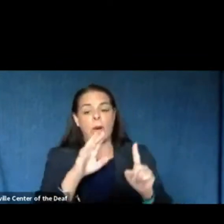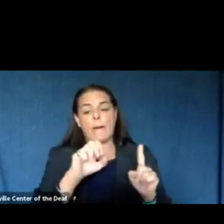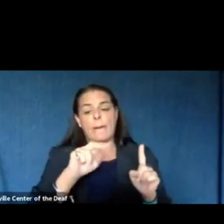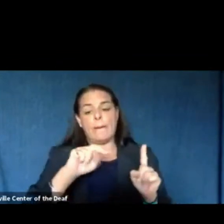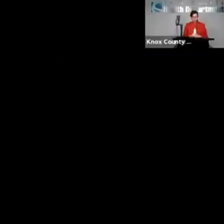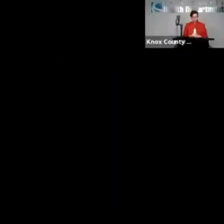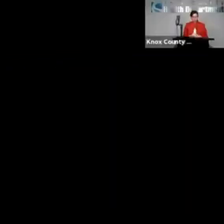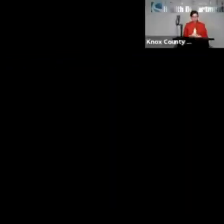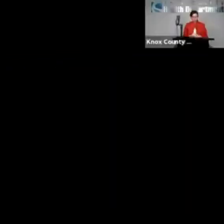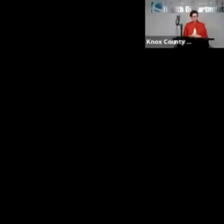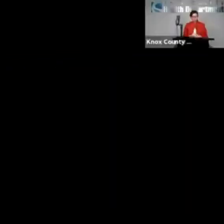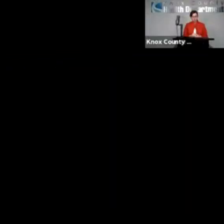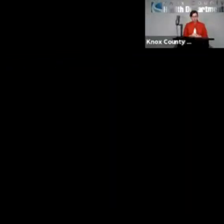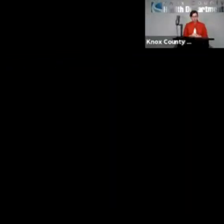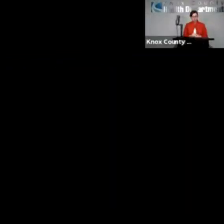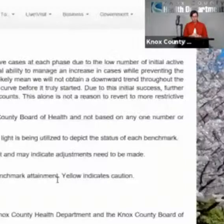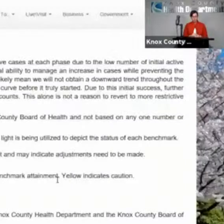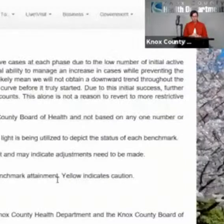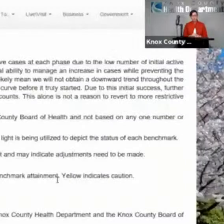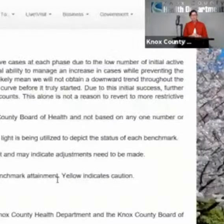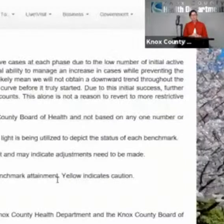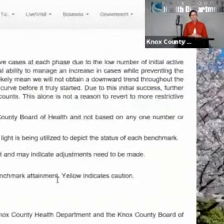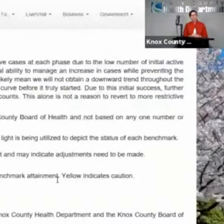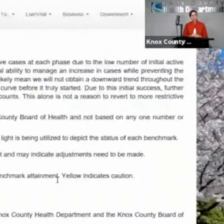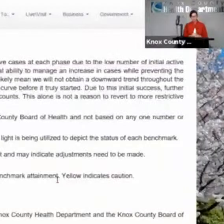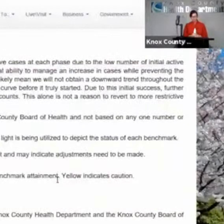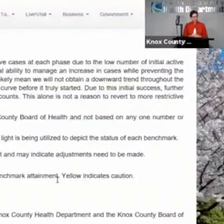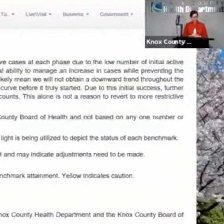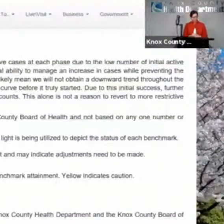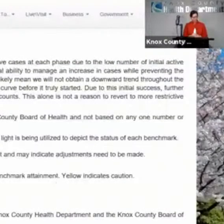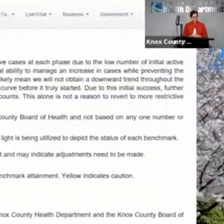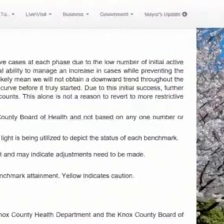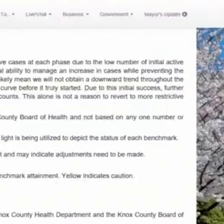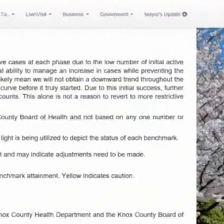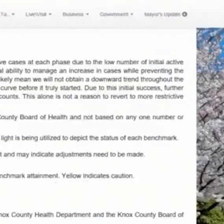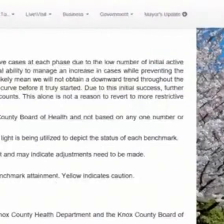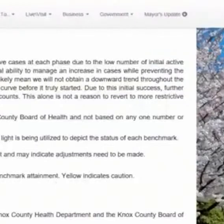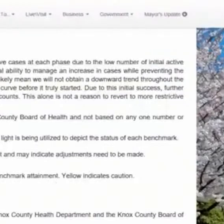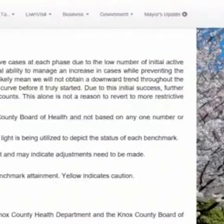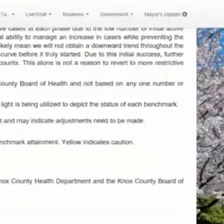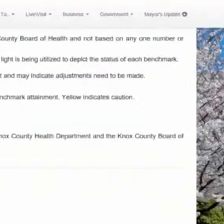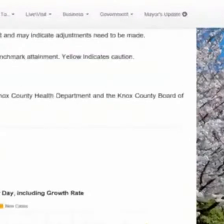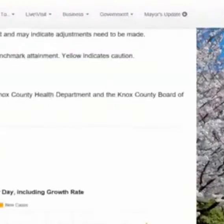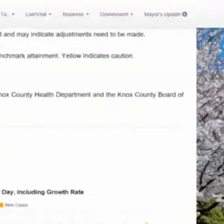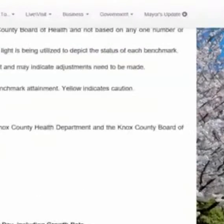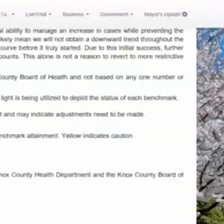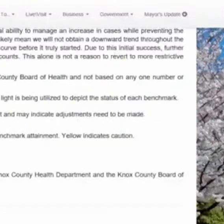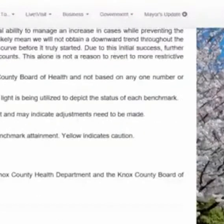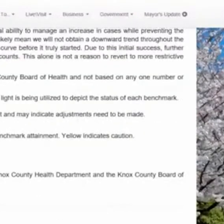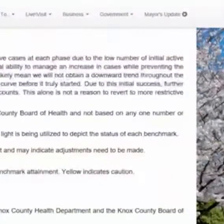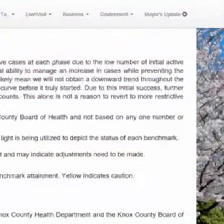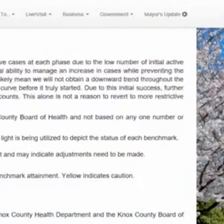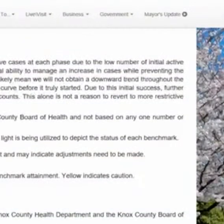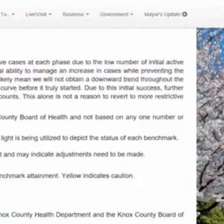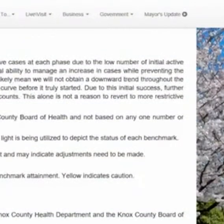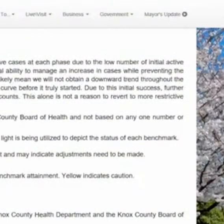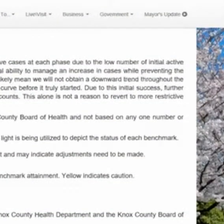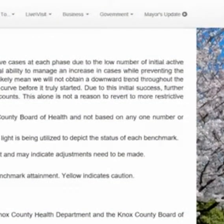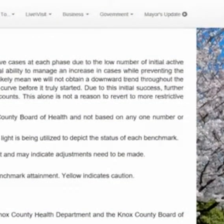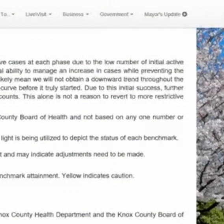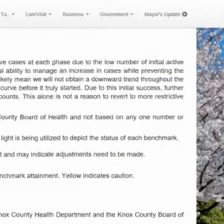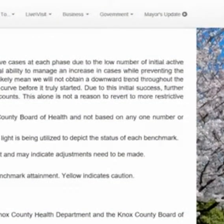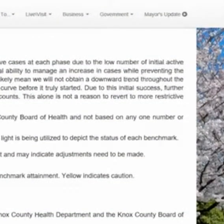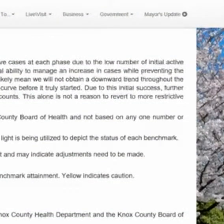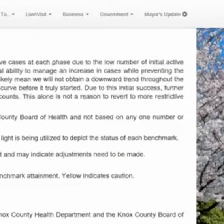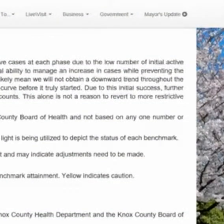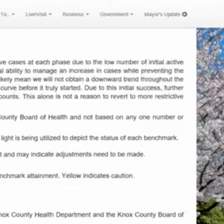majority of our benchmarks, what we want to see is no 3-day statistically significant shifts within a 2-week